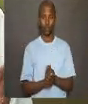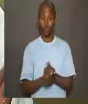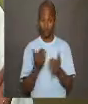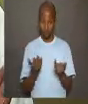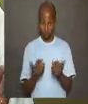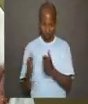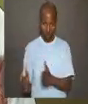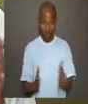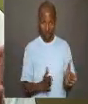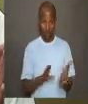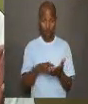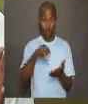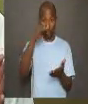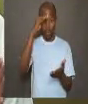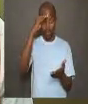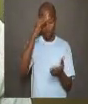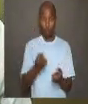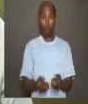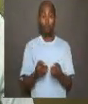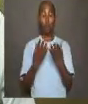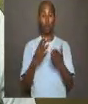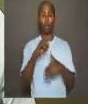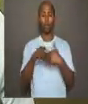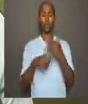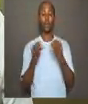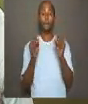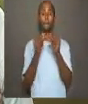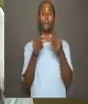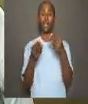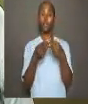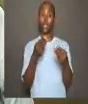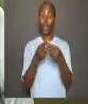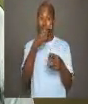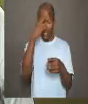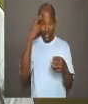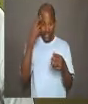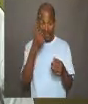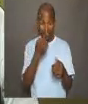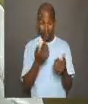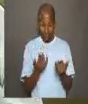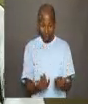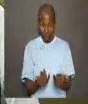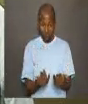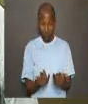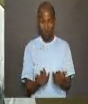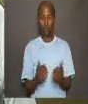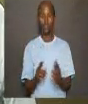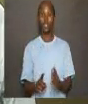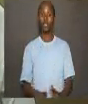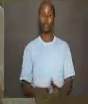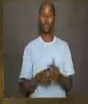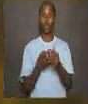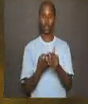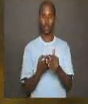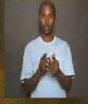you ready to learn more about mathematical reasoning, everyone? Let us